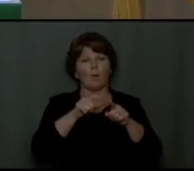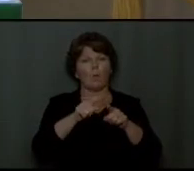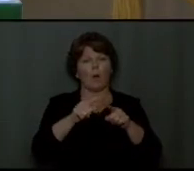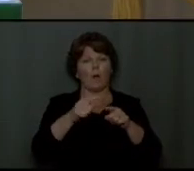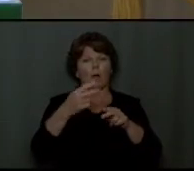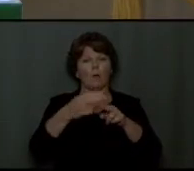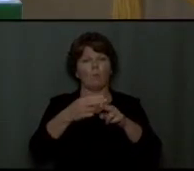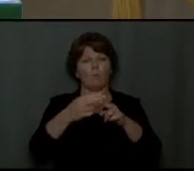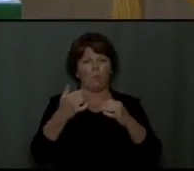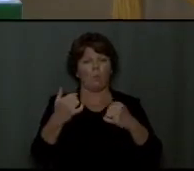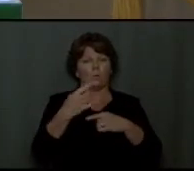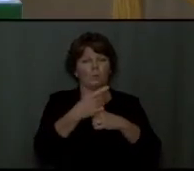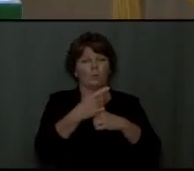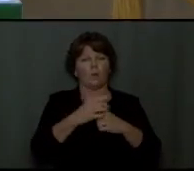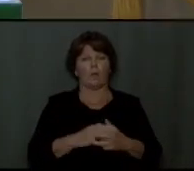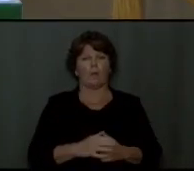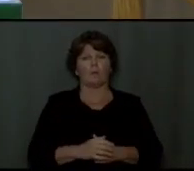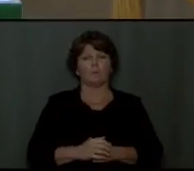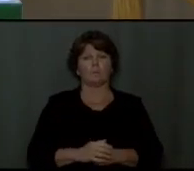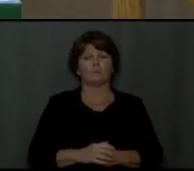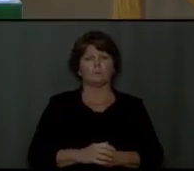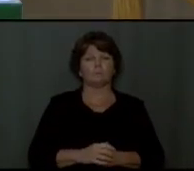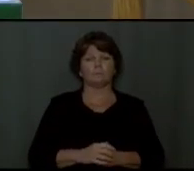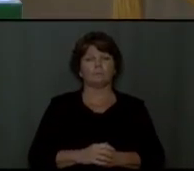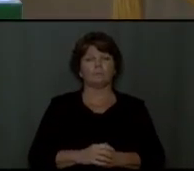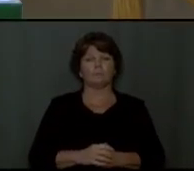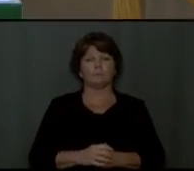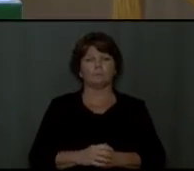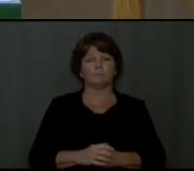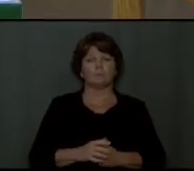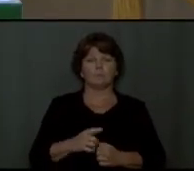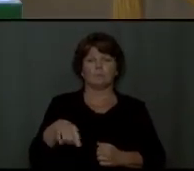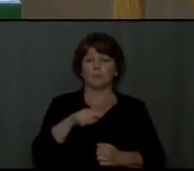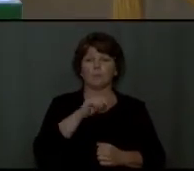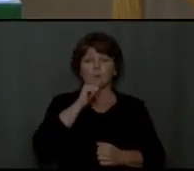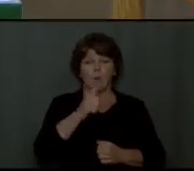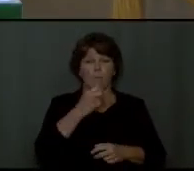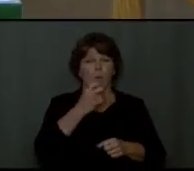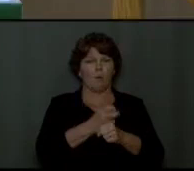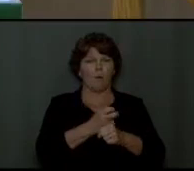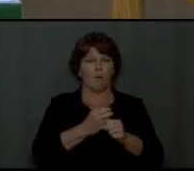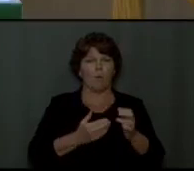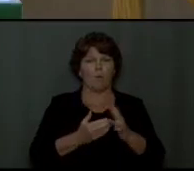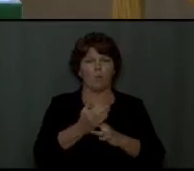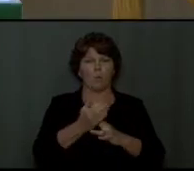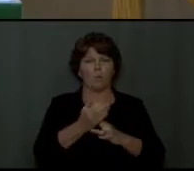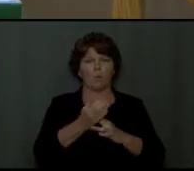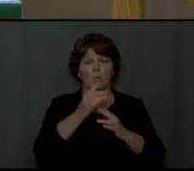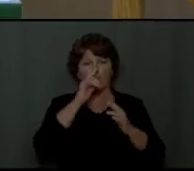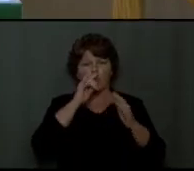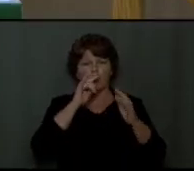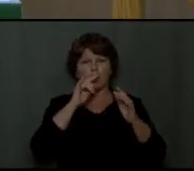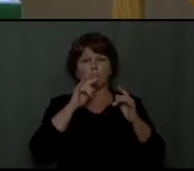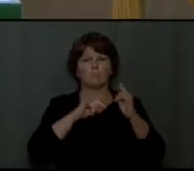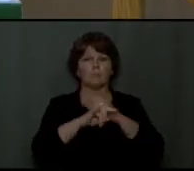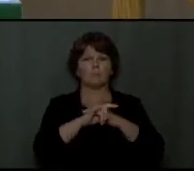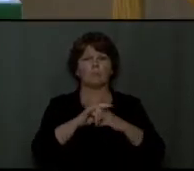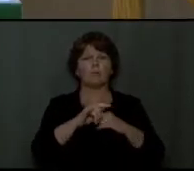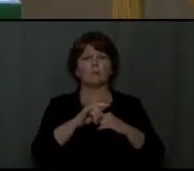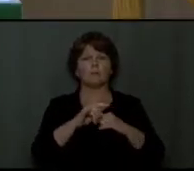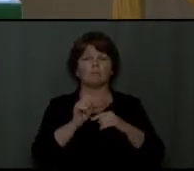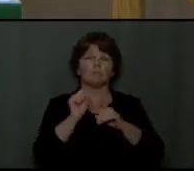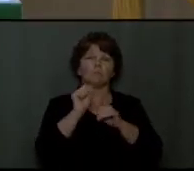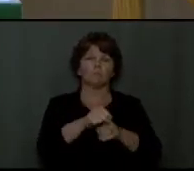called today, that none of you be hardened by the deceitfulness of sin, for we share in